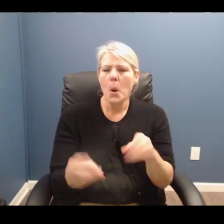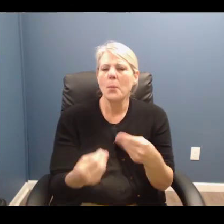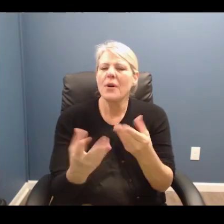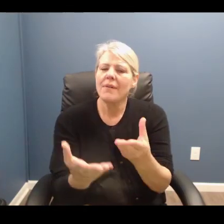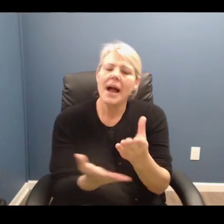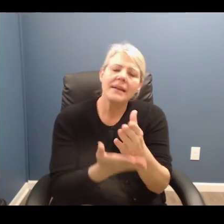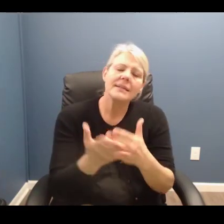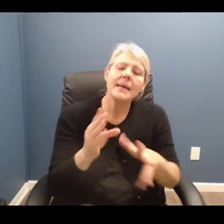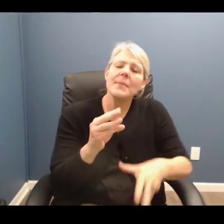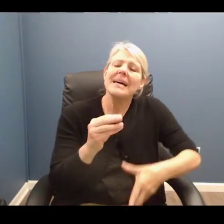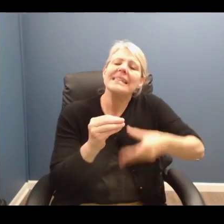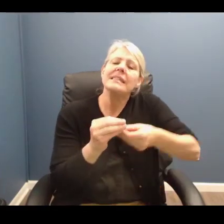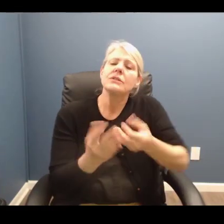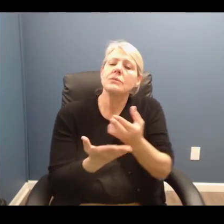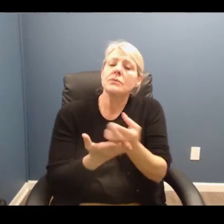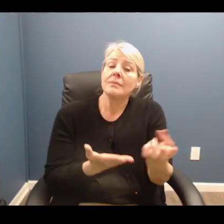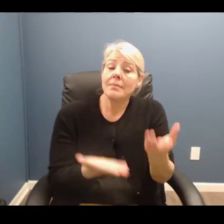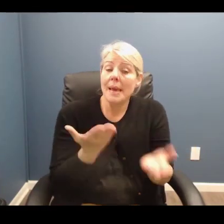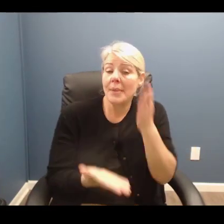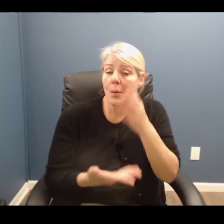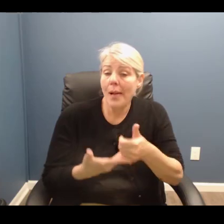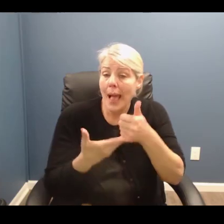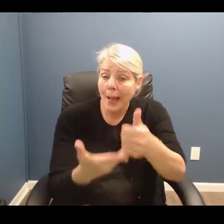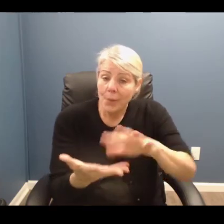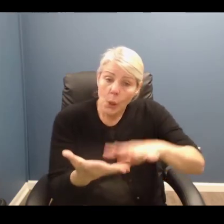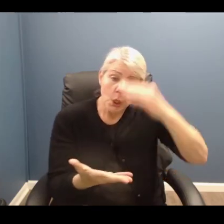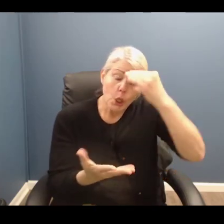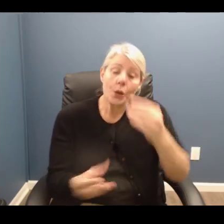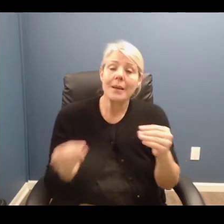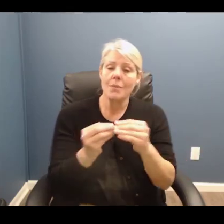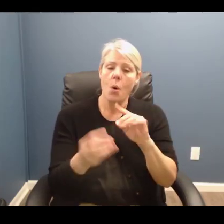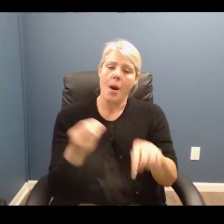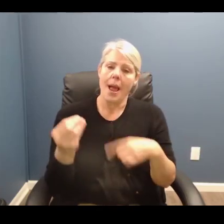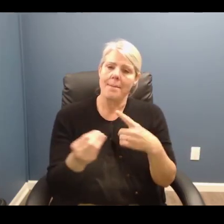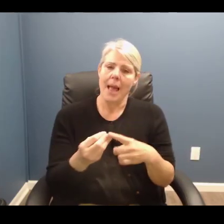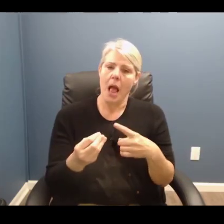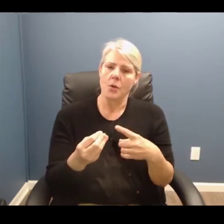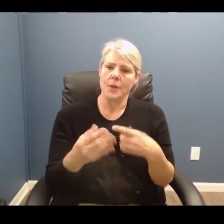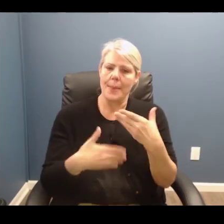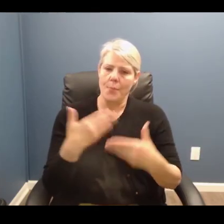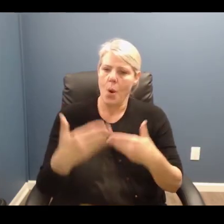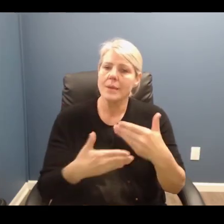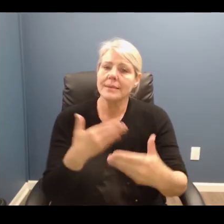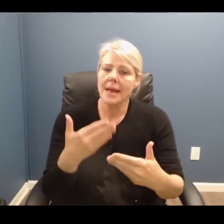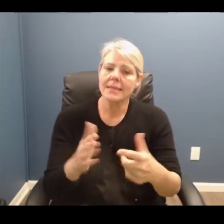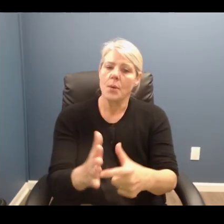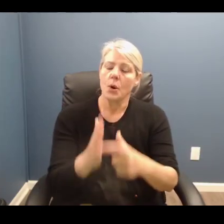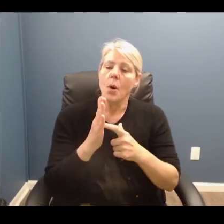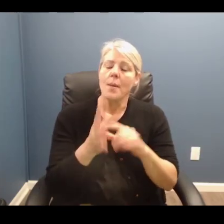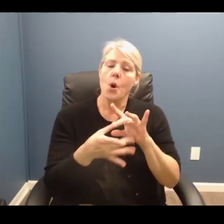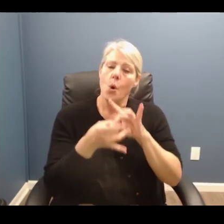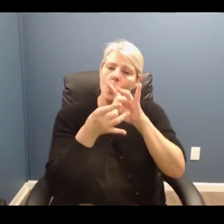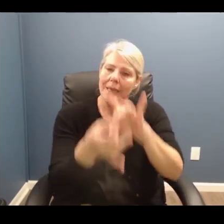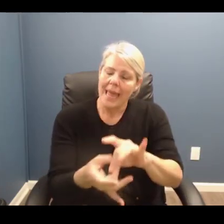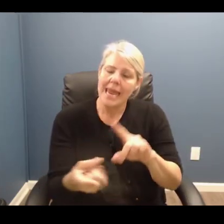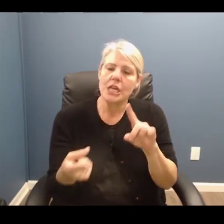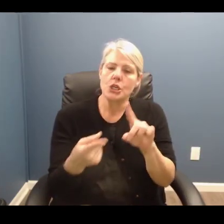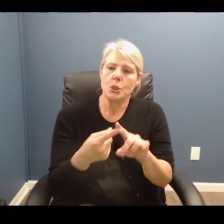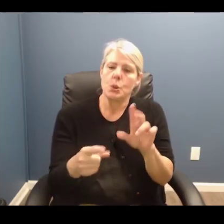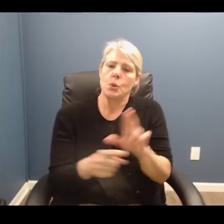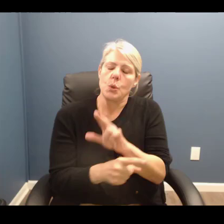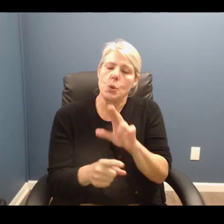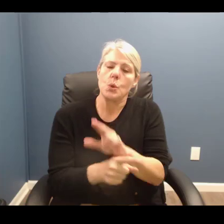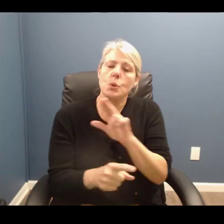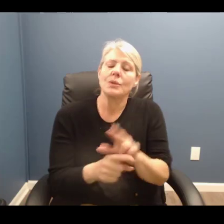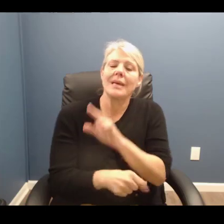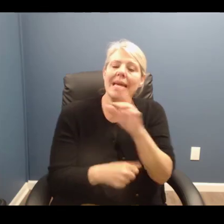Here are a few additional resources that may assist in learning more about the processes and requirements related to the consideration of